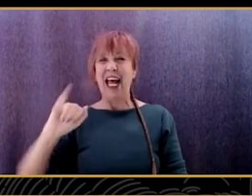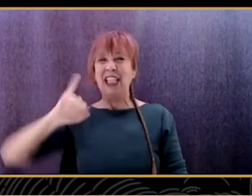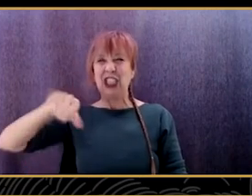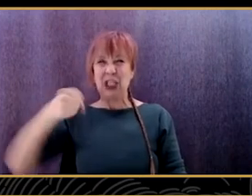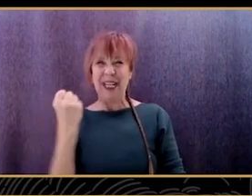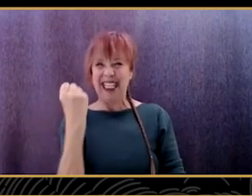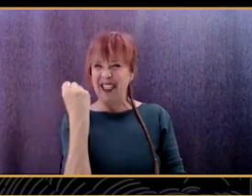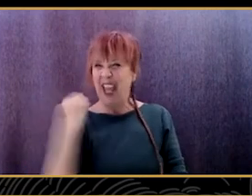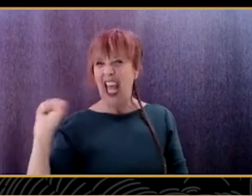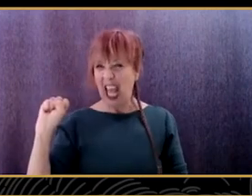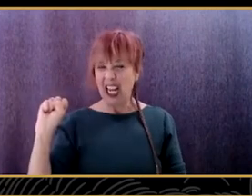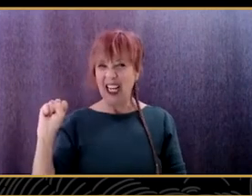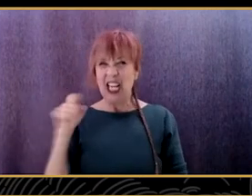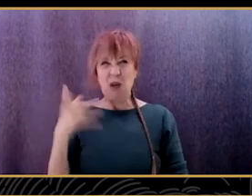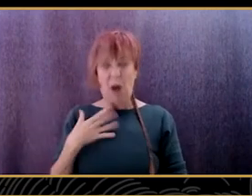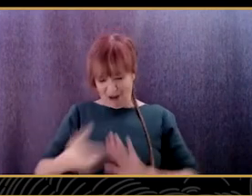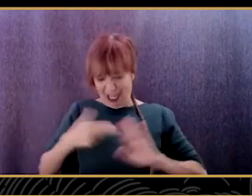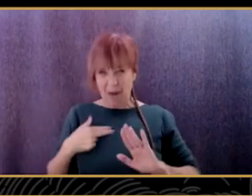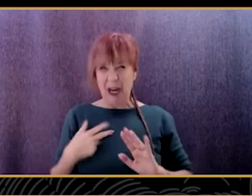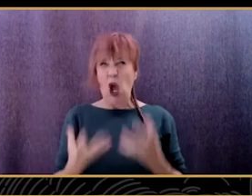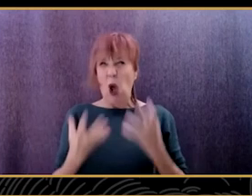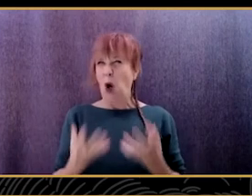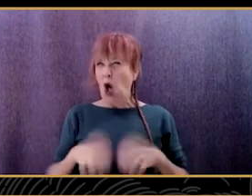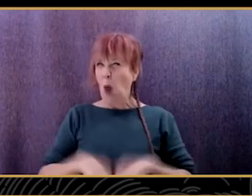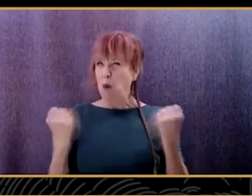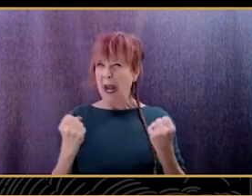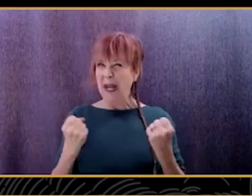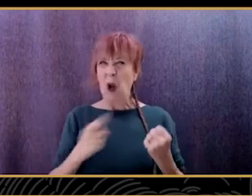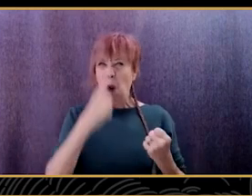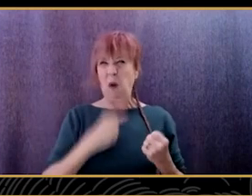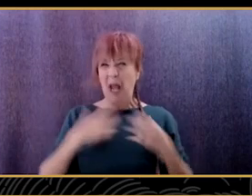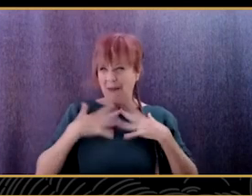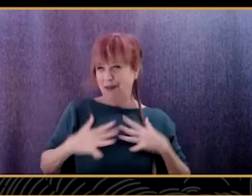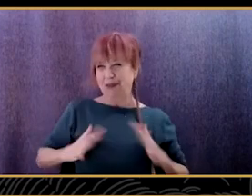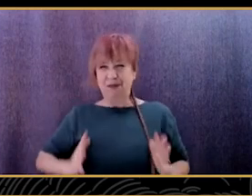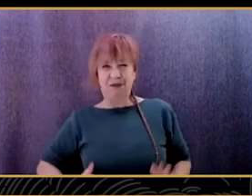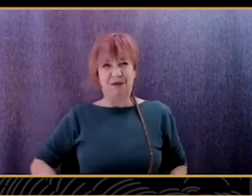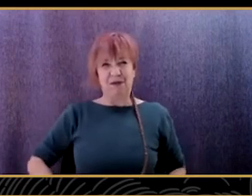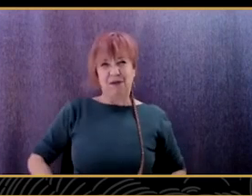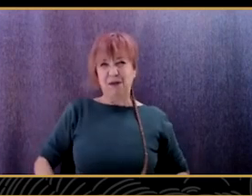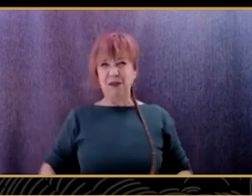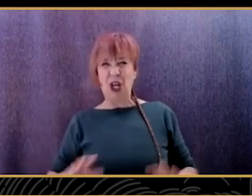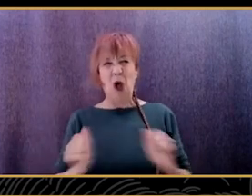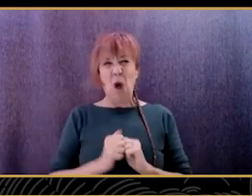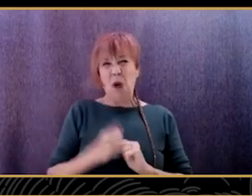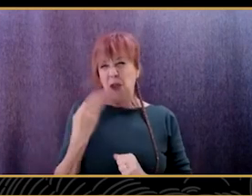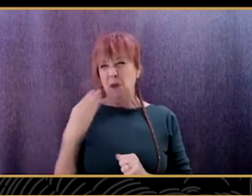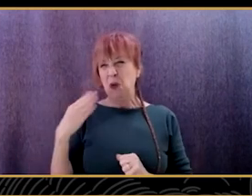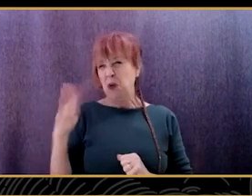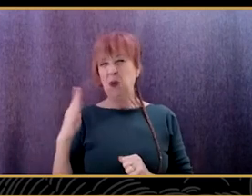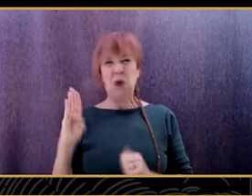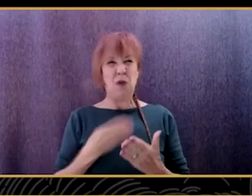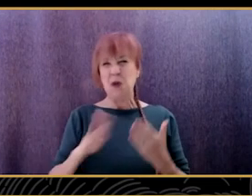moniker of a ball breaker. The name of a grown gal in a snug red dress and unlaced all stars. He